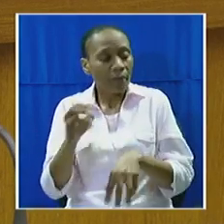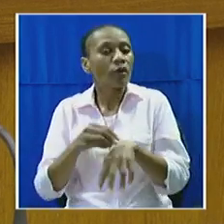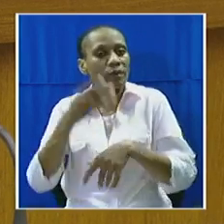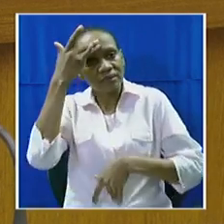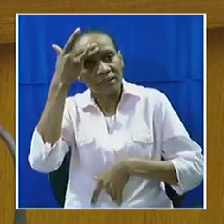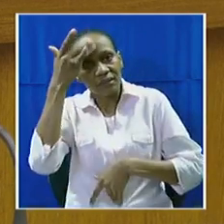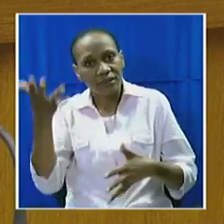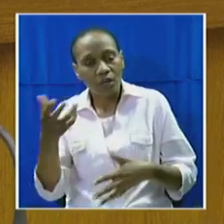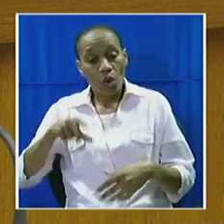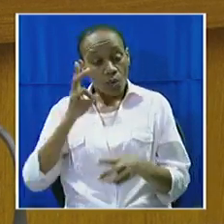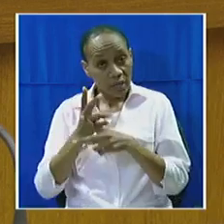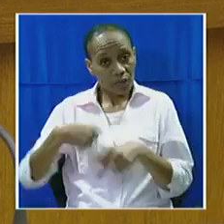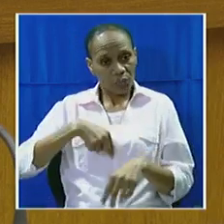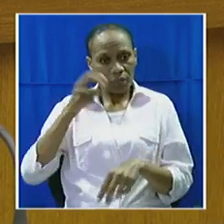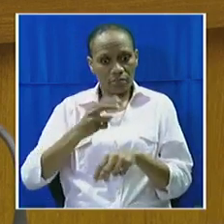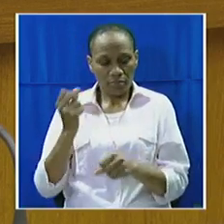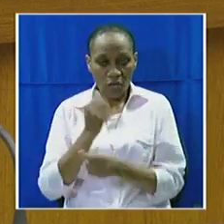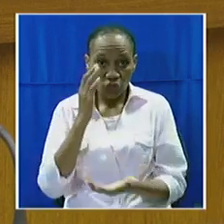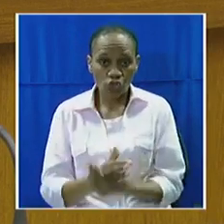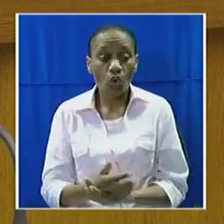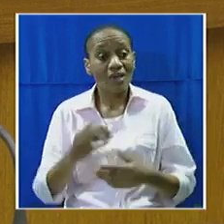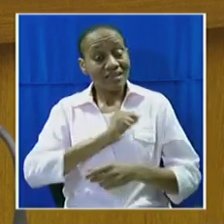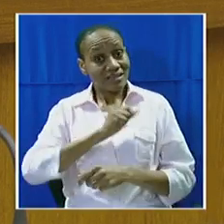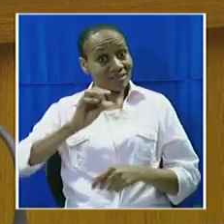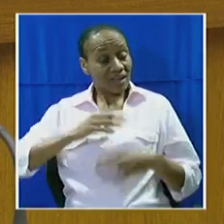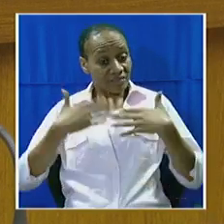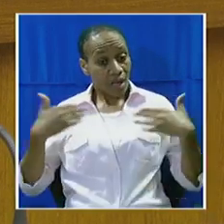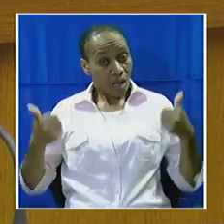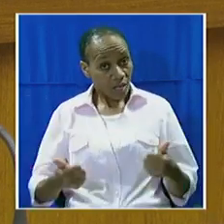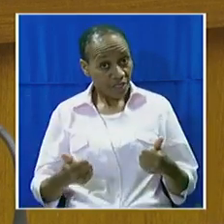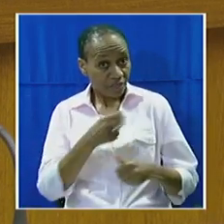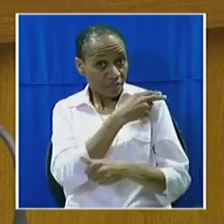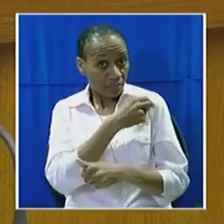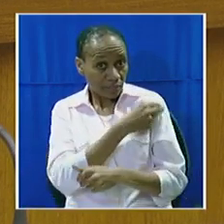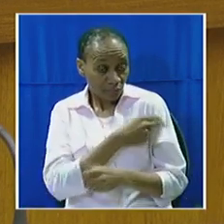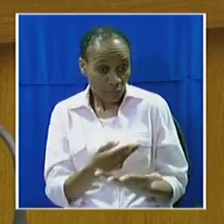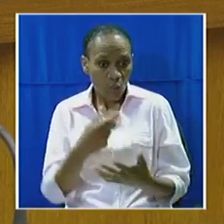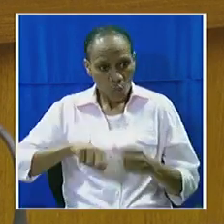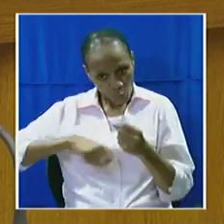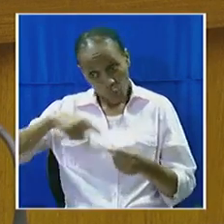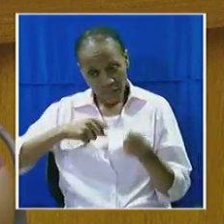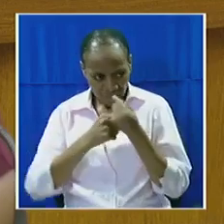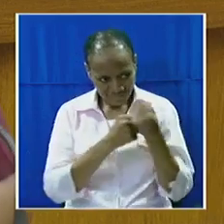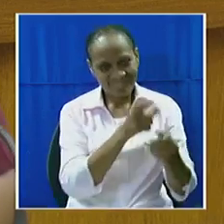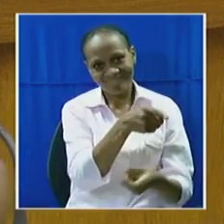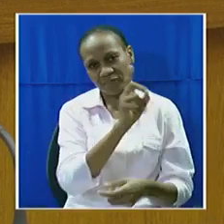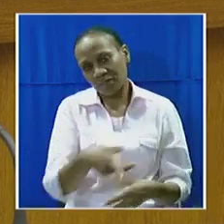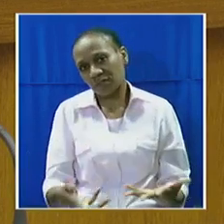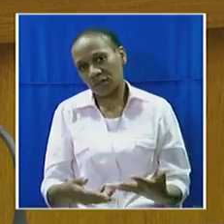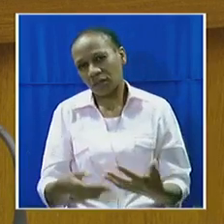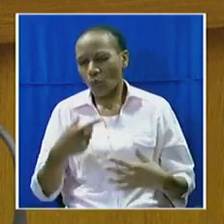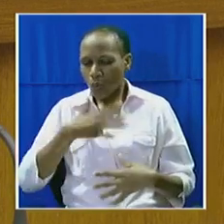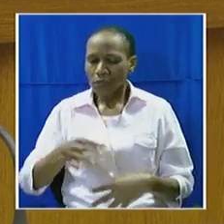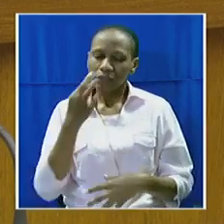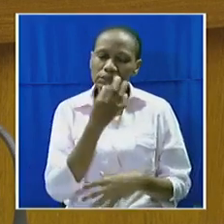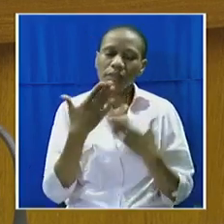We also need to ensure that our healthcare workers are supported during this strenuous time. We extend our deepest